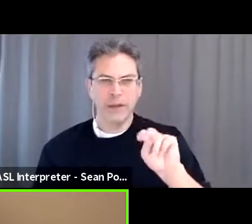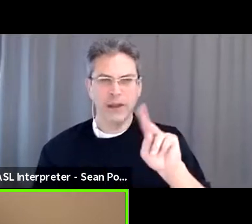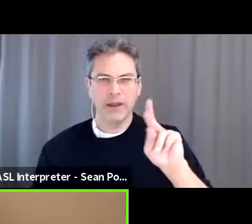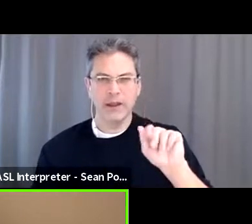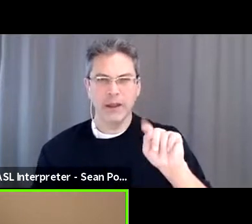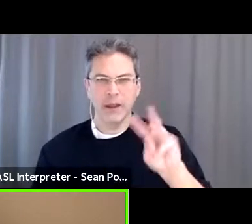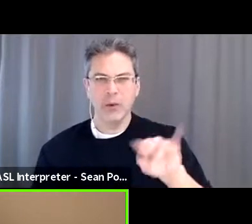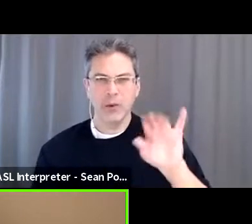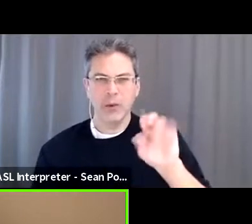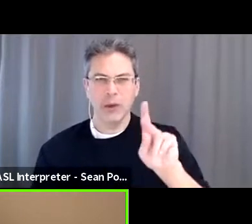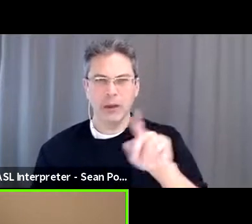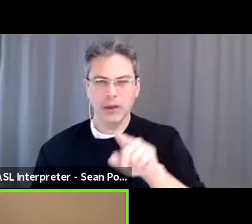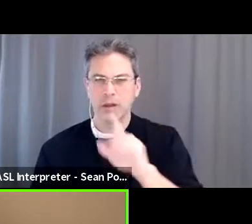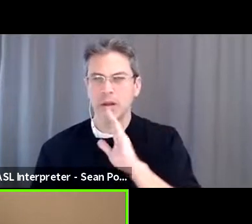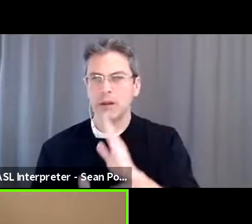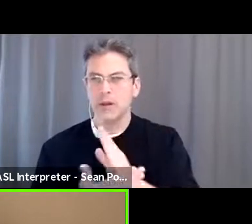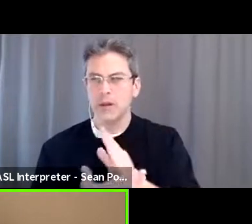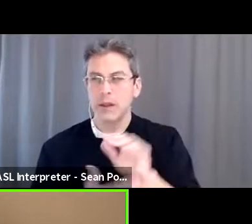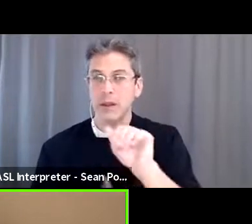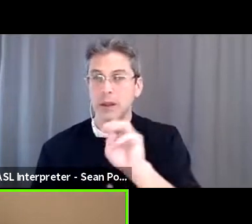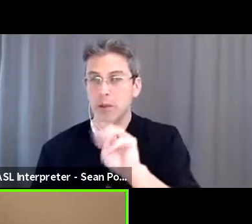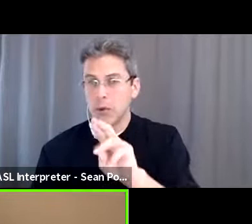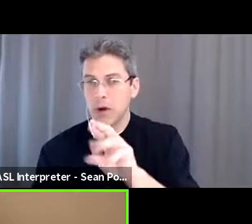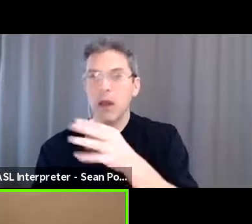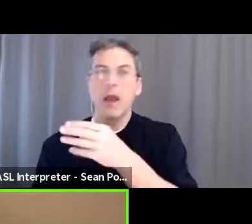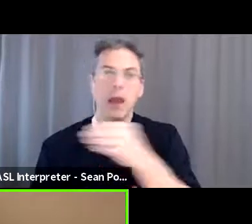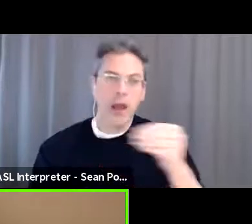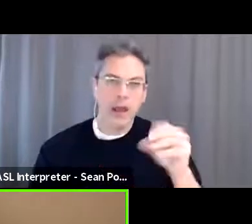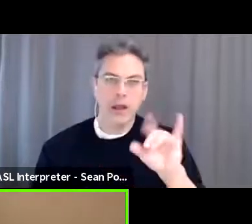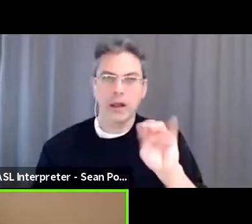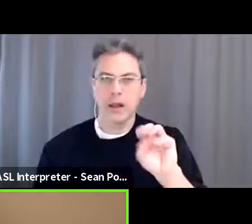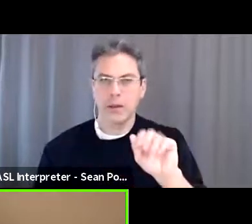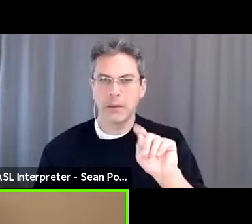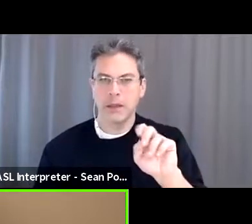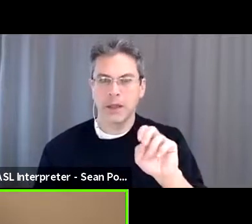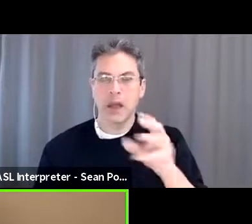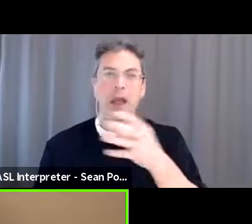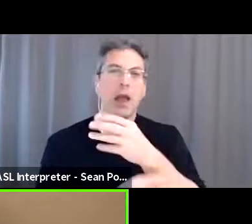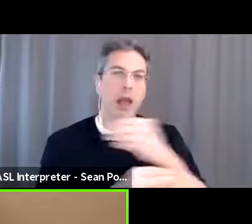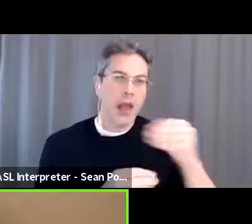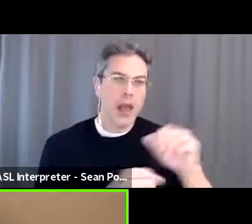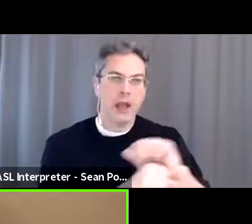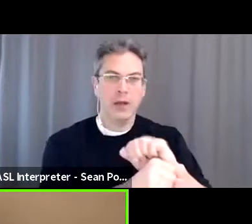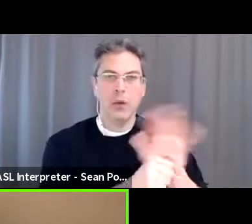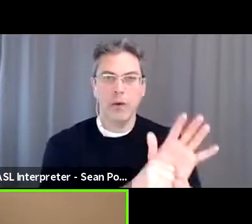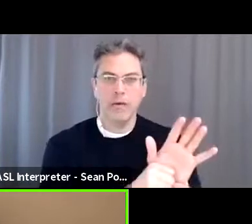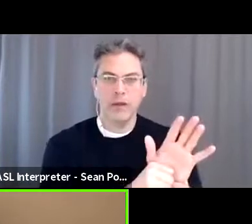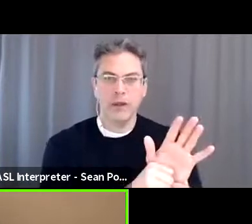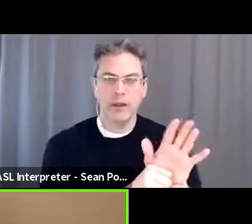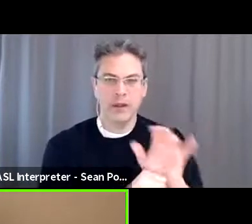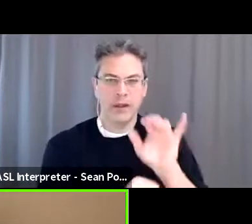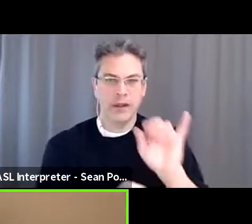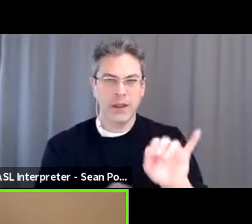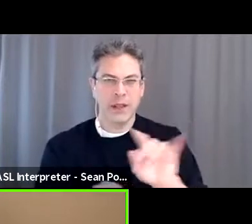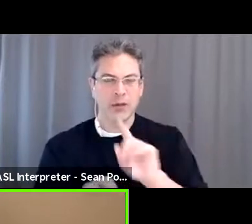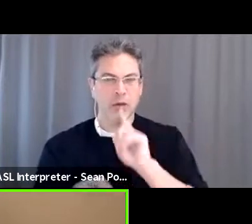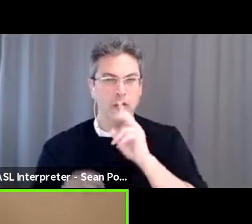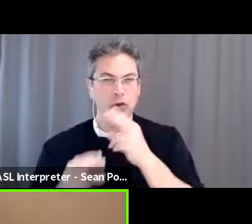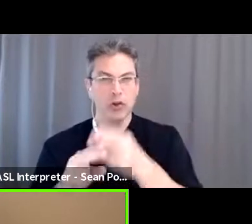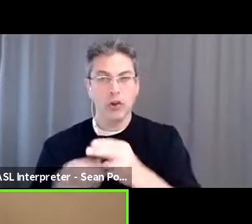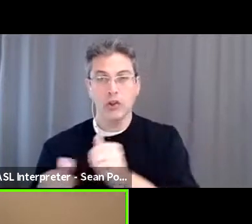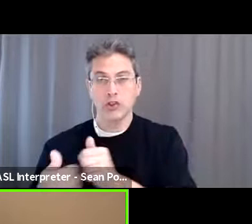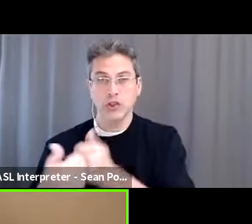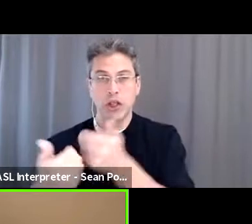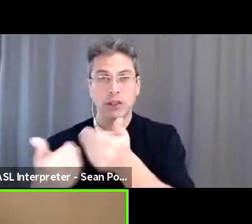about AMR and climate and COVID as a set of convergent challenges. And I really wanted to flag that this